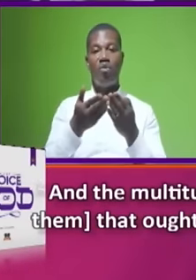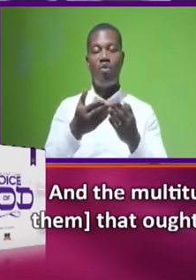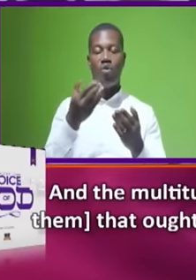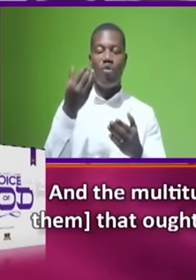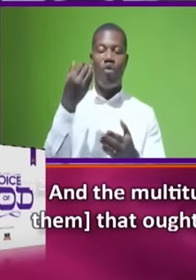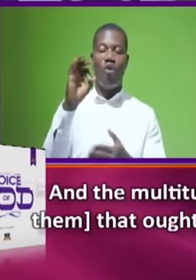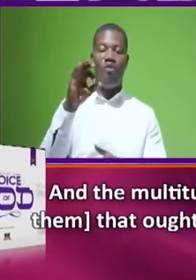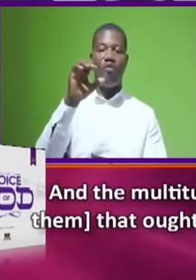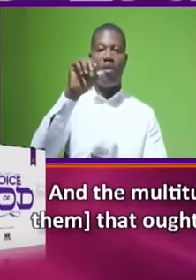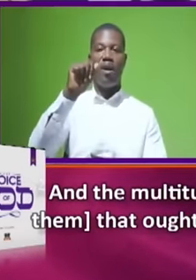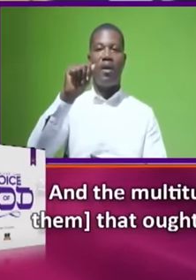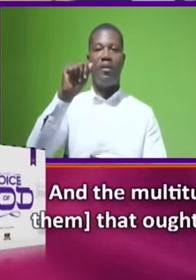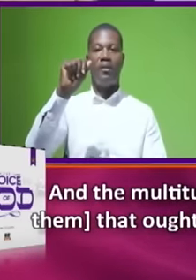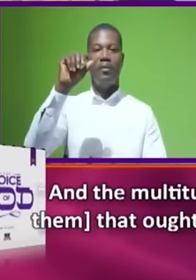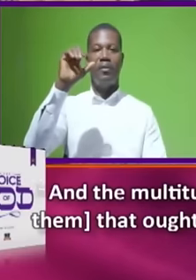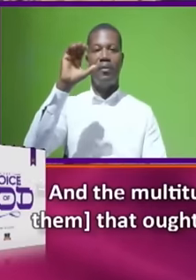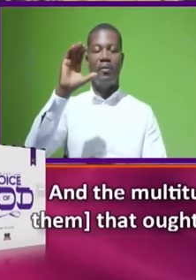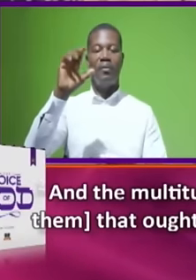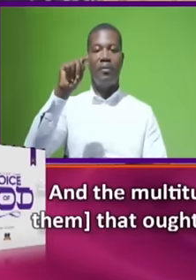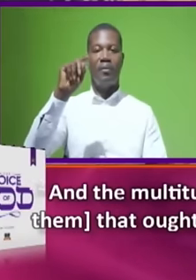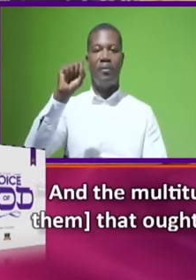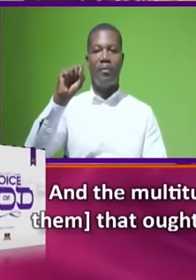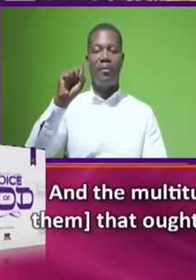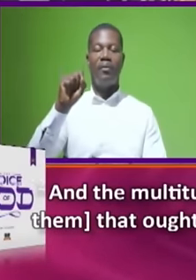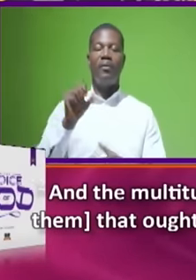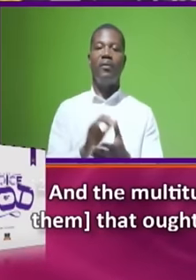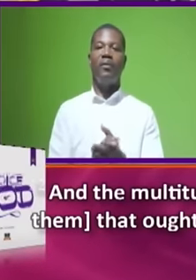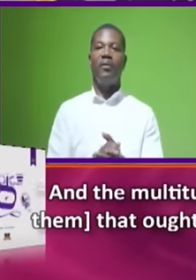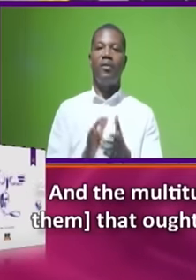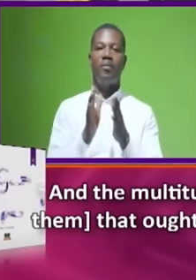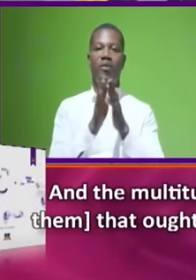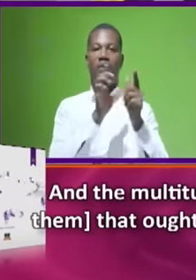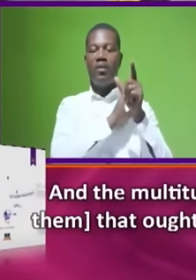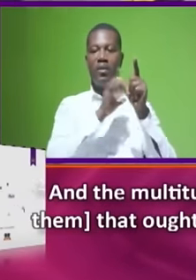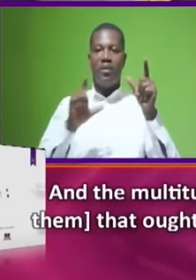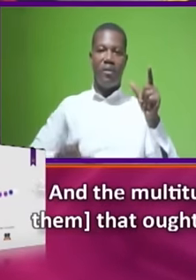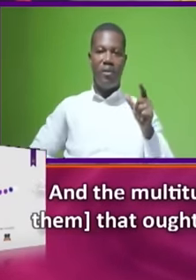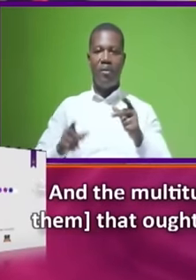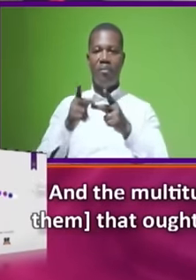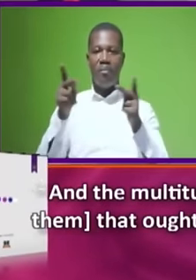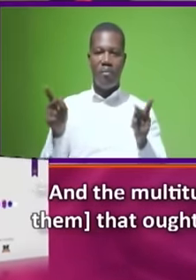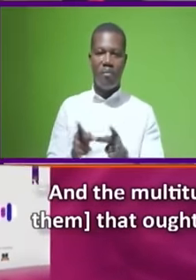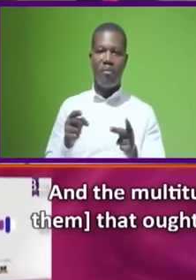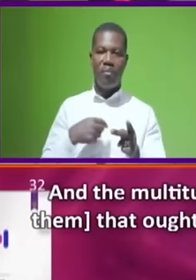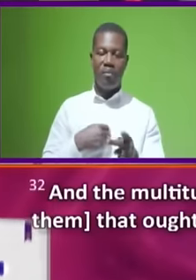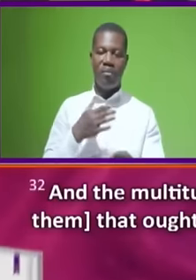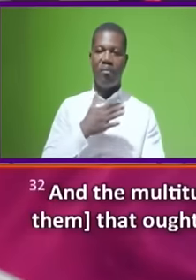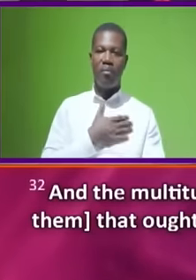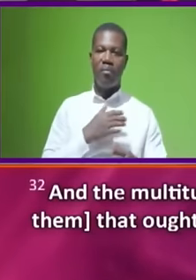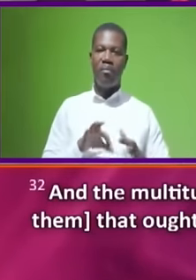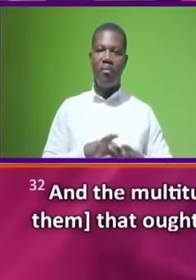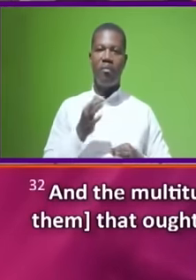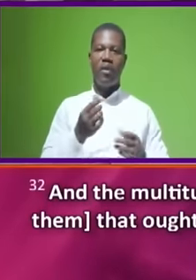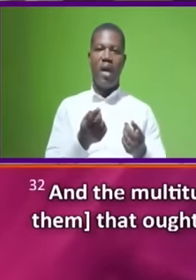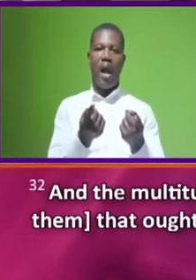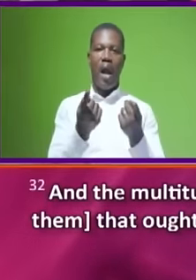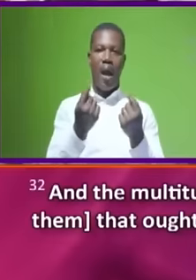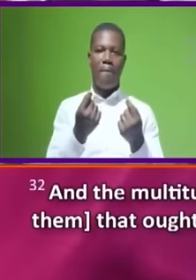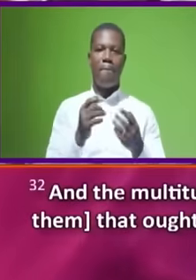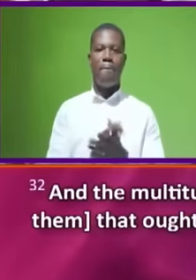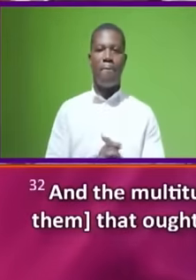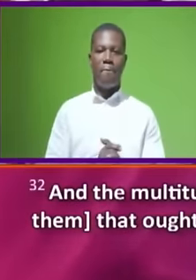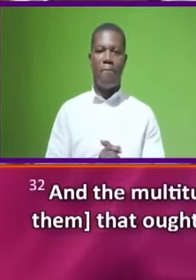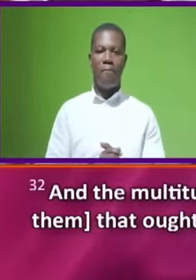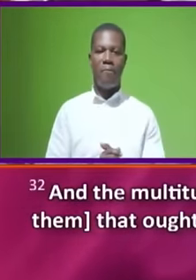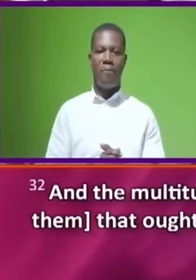Acts. Praise the Lord. Hallelujah. And I'm a home if river. And this is where